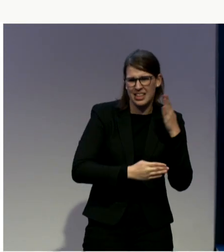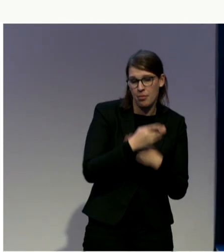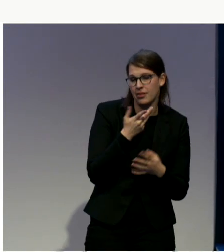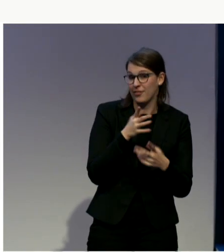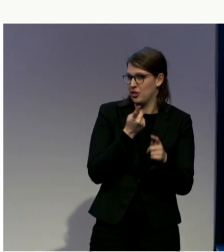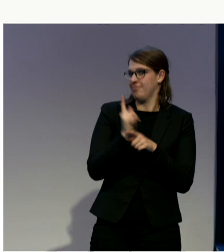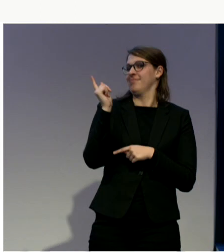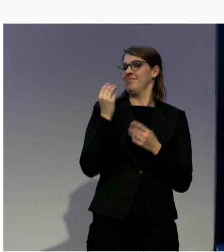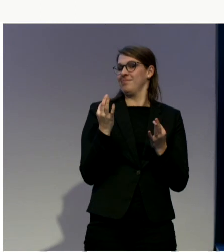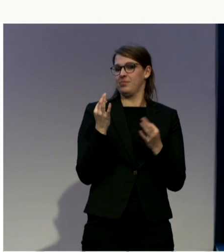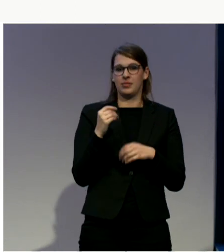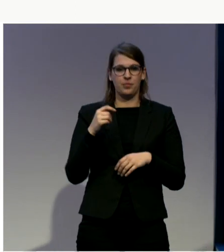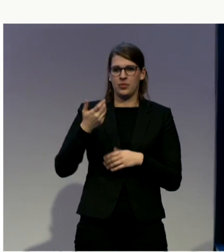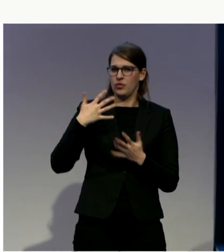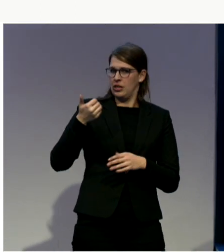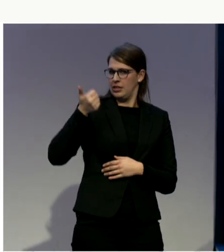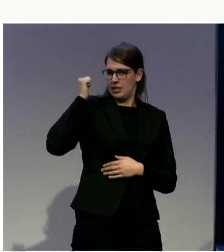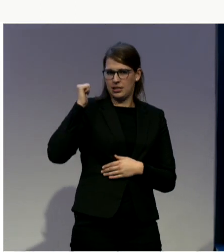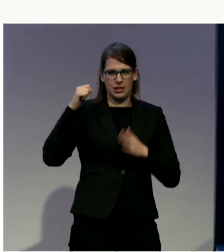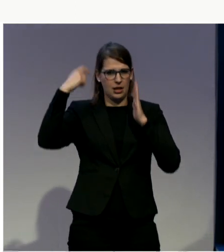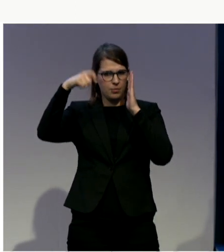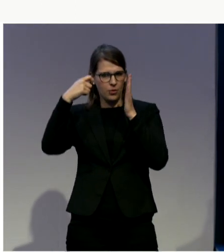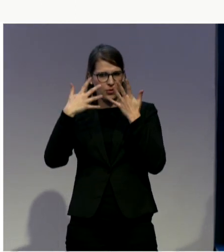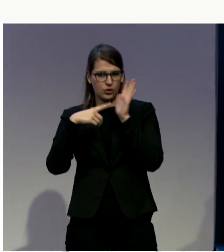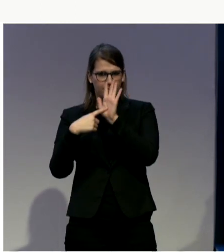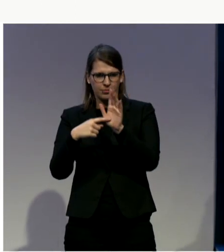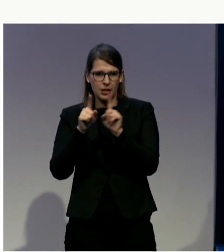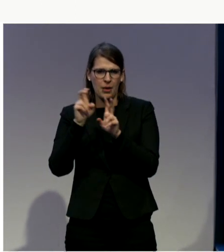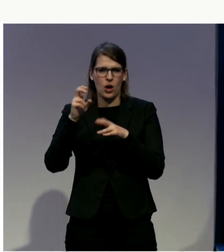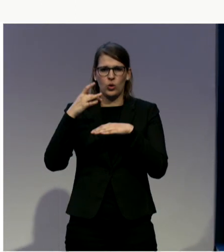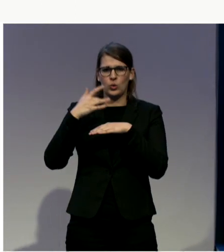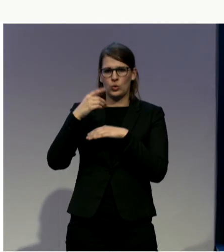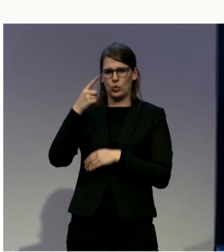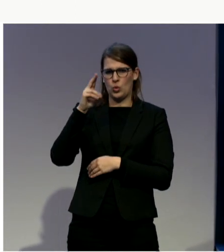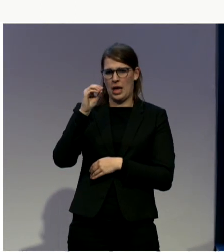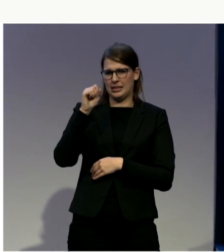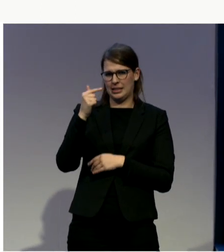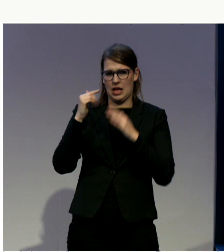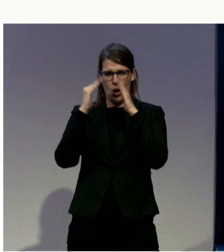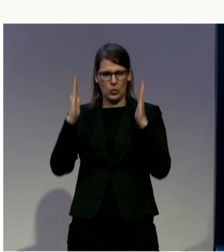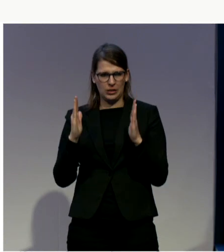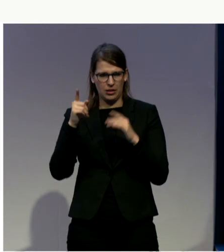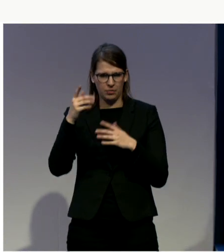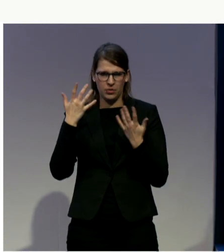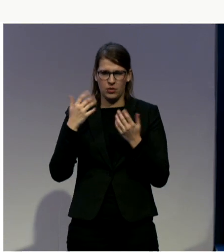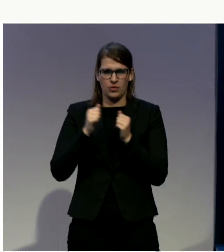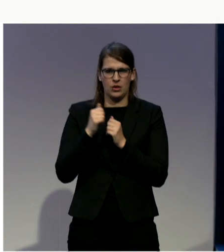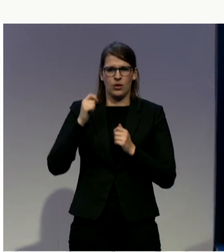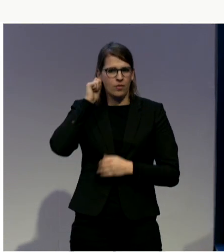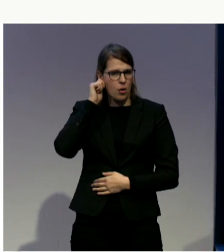stars Lauren Potter from Glee, and I think that film really breaks taboos and is a great way to open the topic of